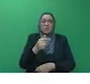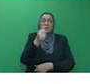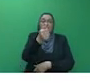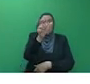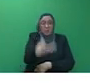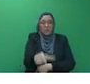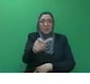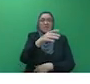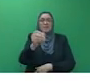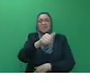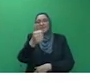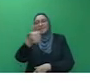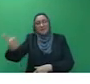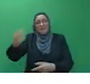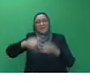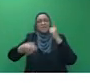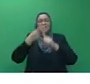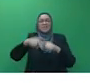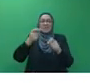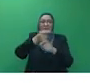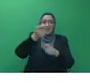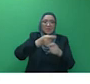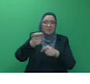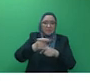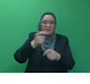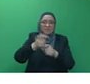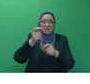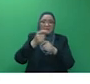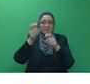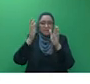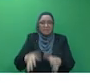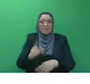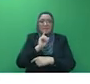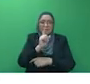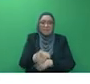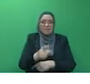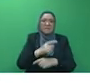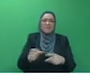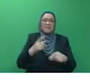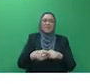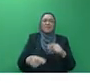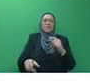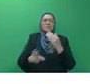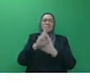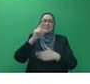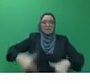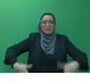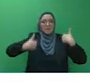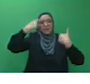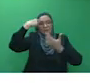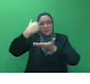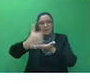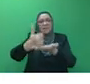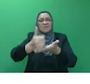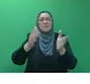uh who are really literally risking their lives to save people uh and so that's thank you so uh just a